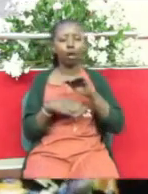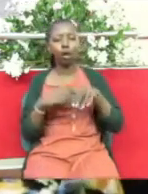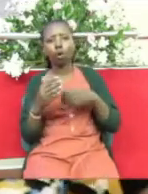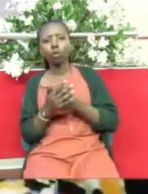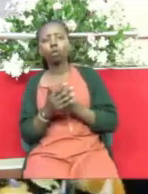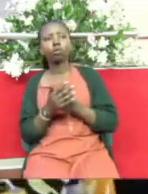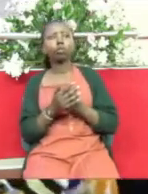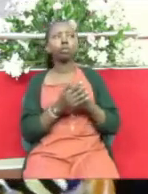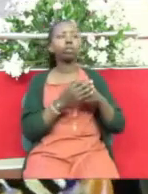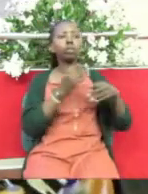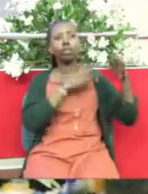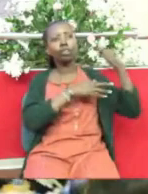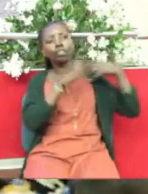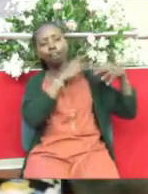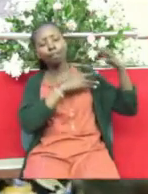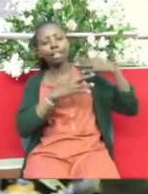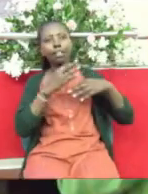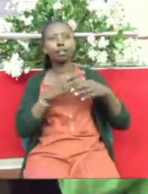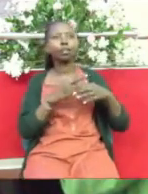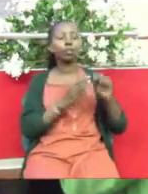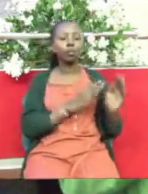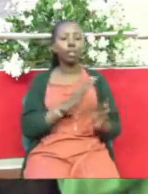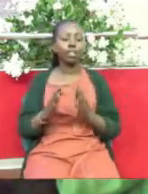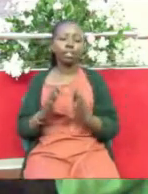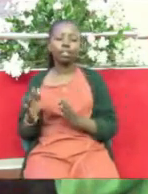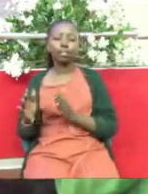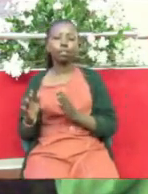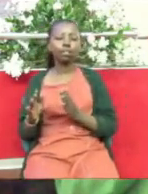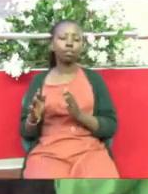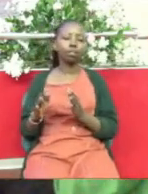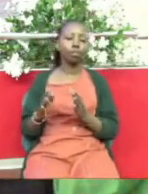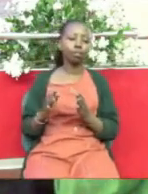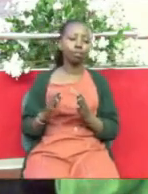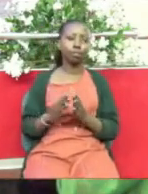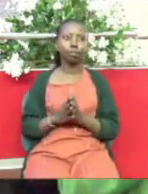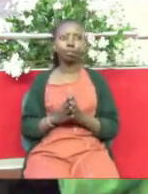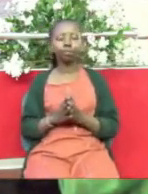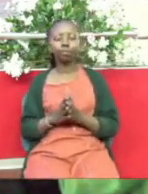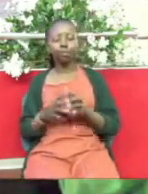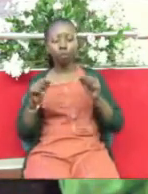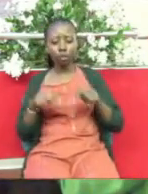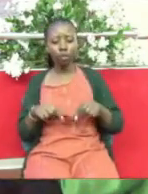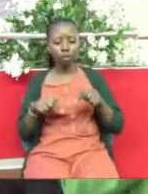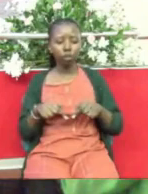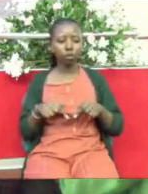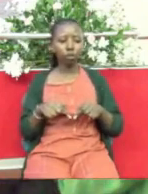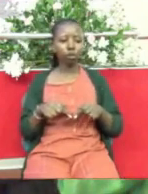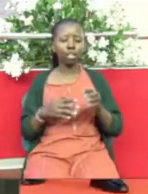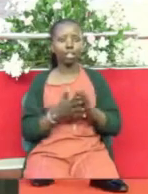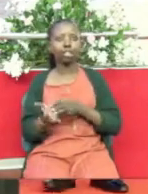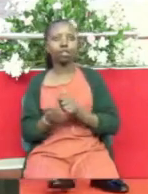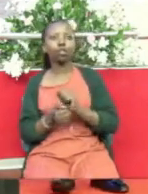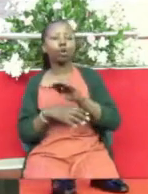patterns in the name of Jesus. You mountain calling yourself witchcraft, today we pull you down in